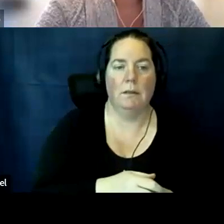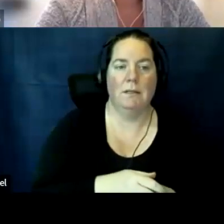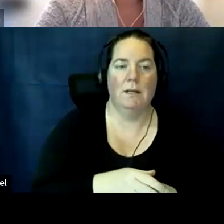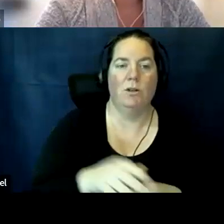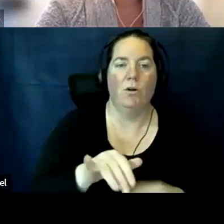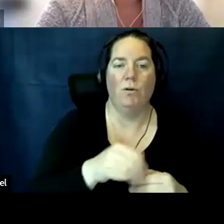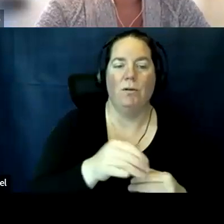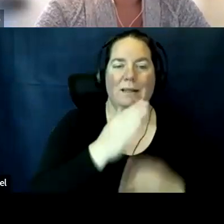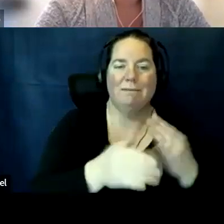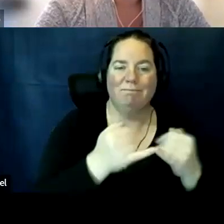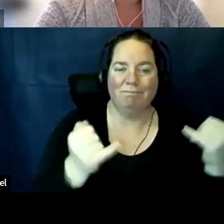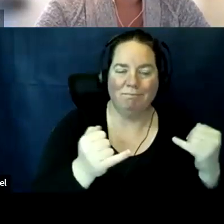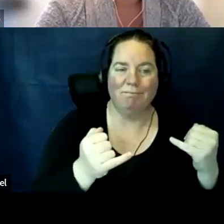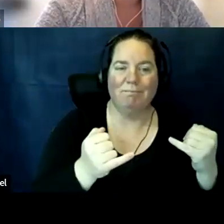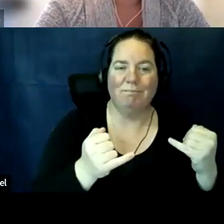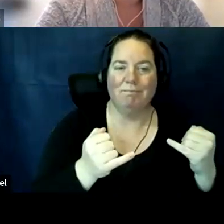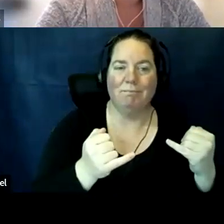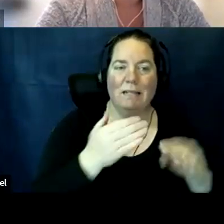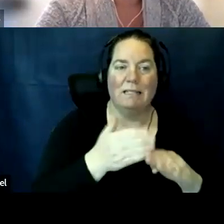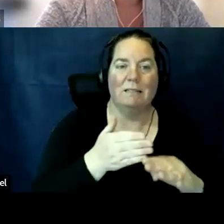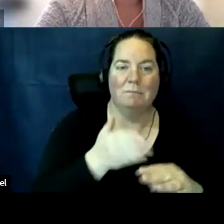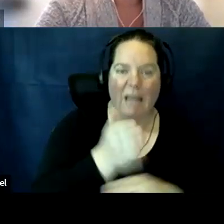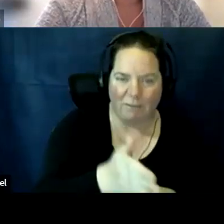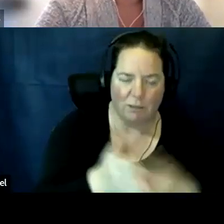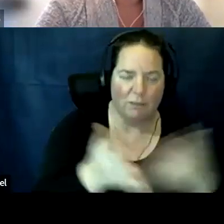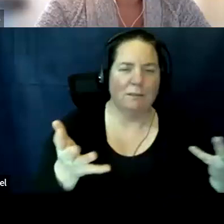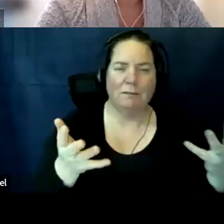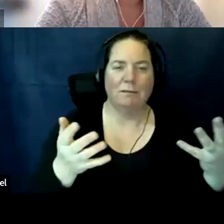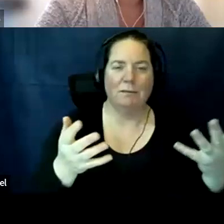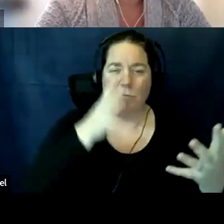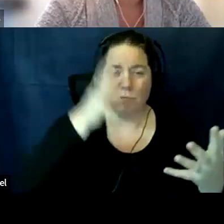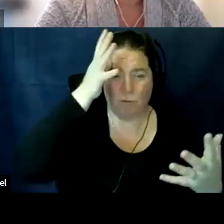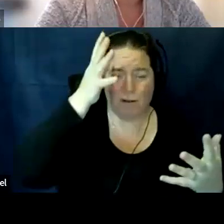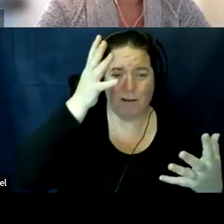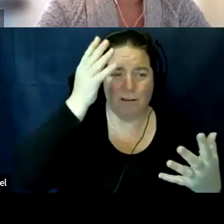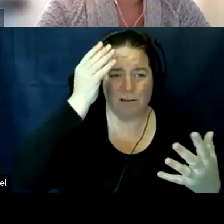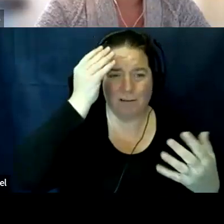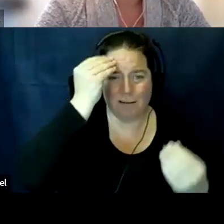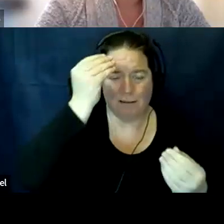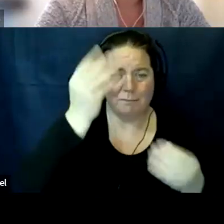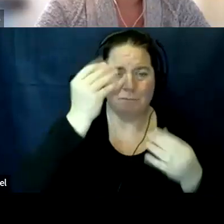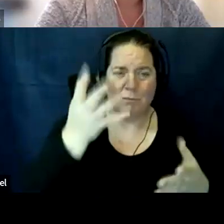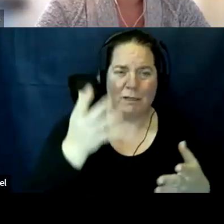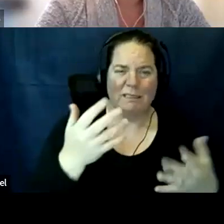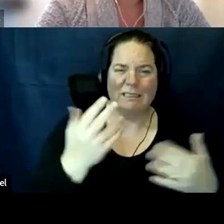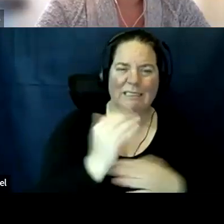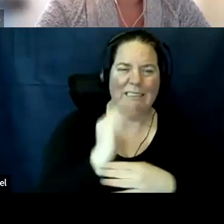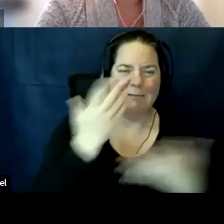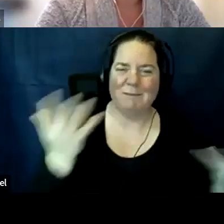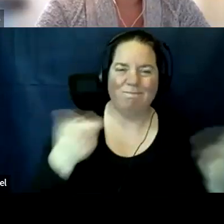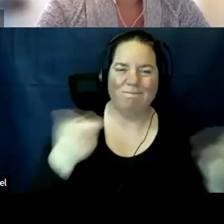sometimes it feels like parental input is useless. What is the point of submitting input when it feels that the document is